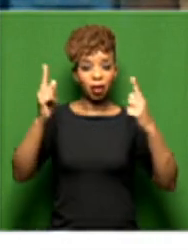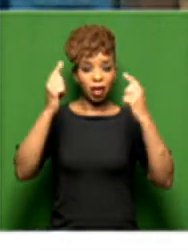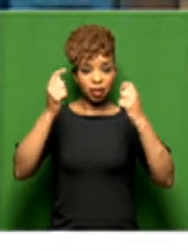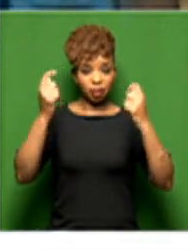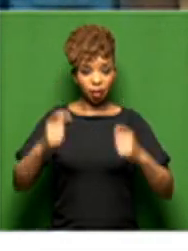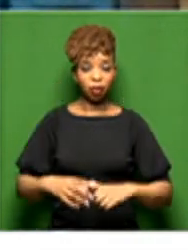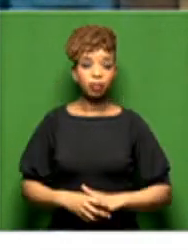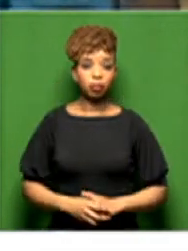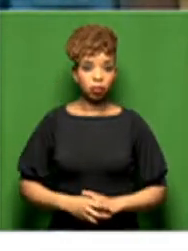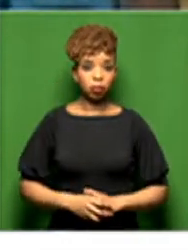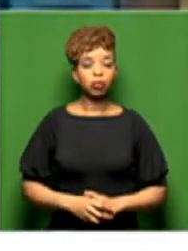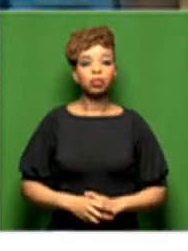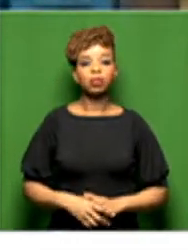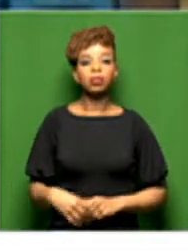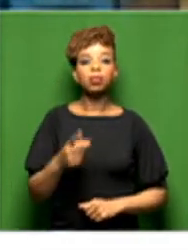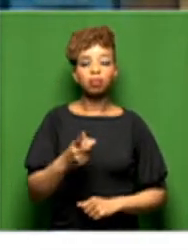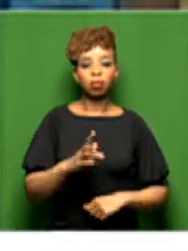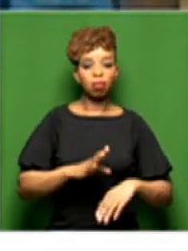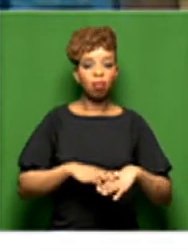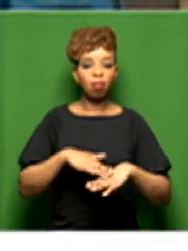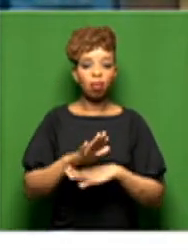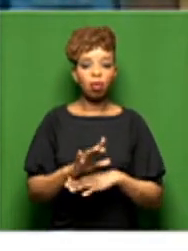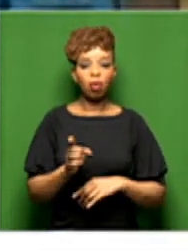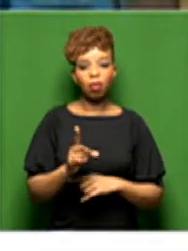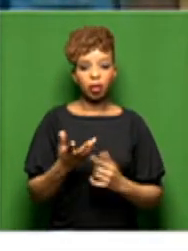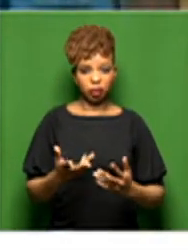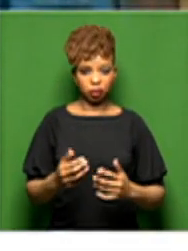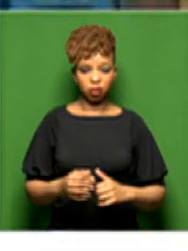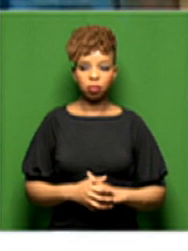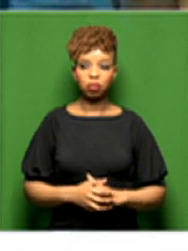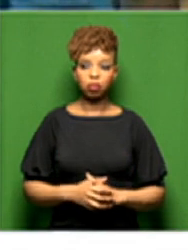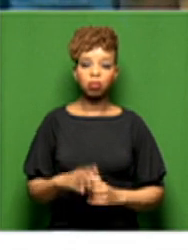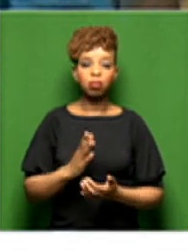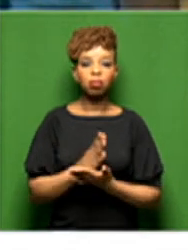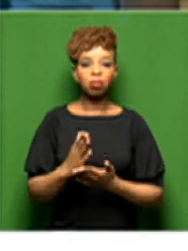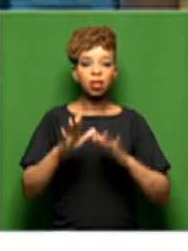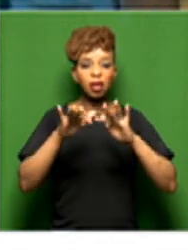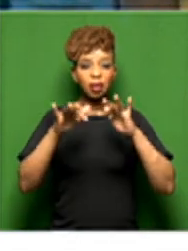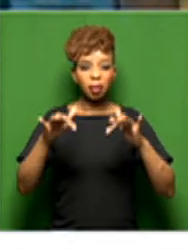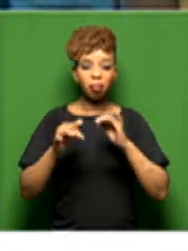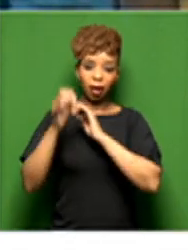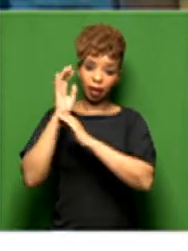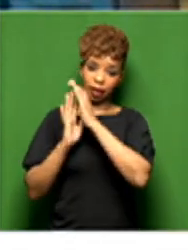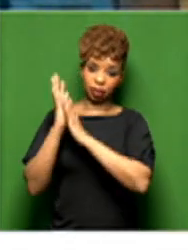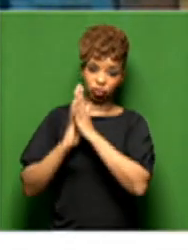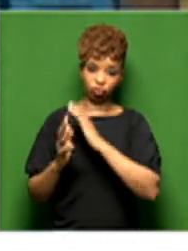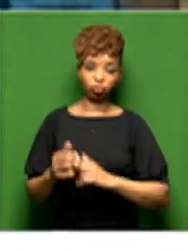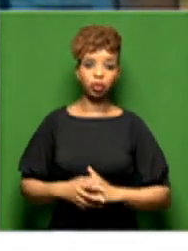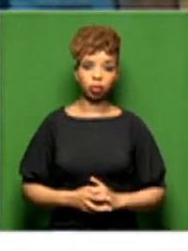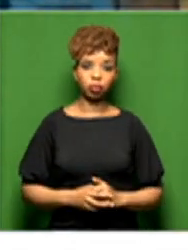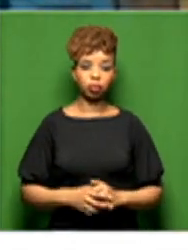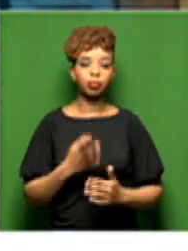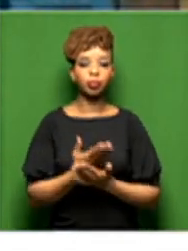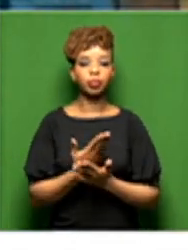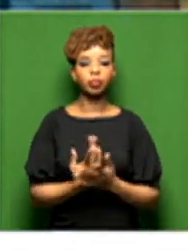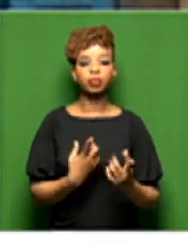exploit the film's nature a little bit more to some highbrow people in the industry, we could